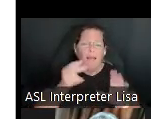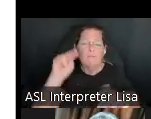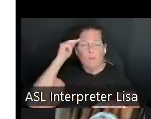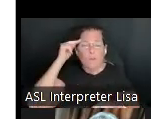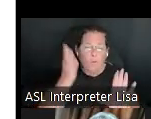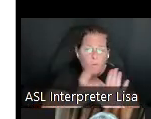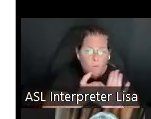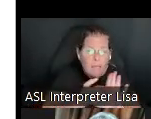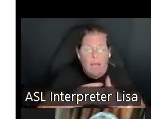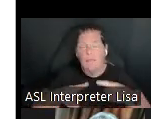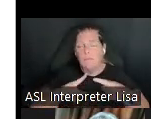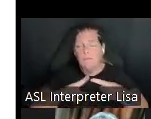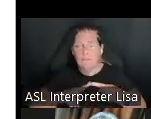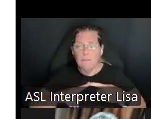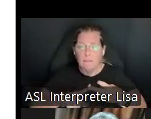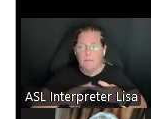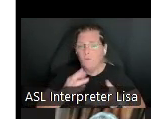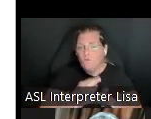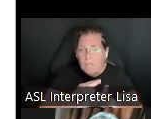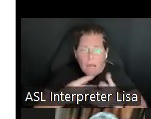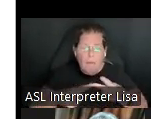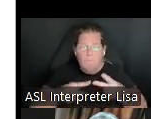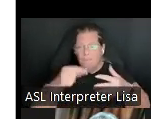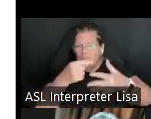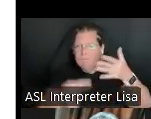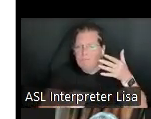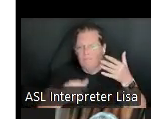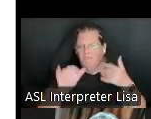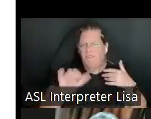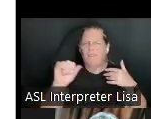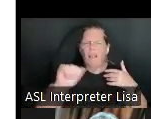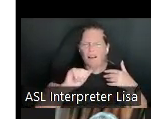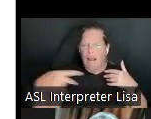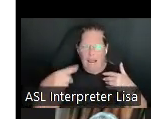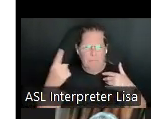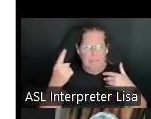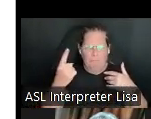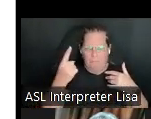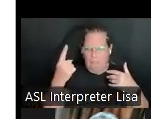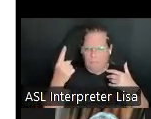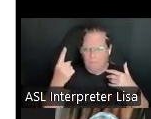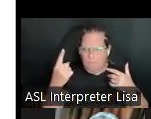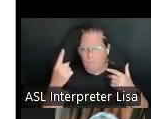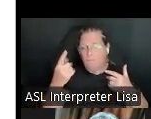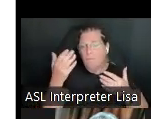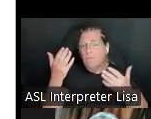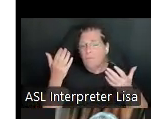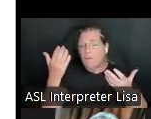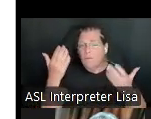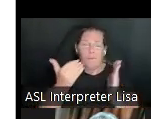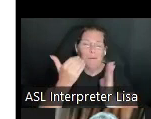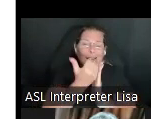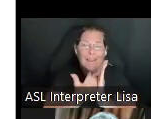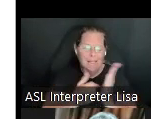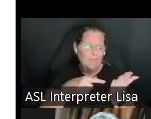that. There may be some rehabs. So it may be helpful. It may only, list already the places